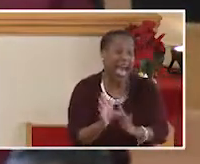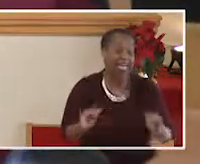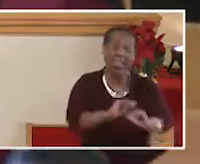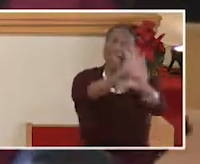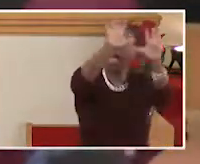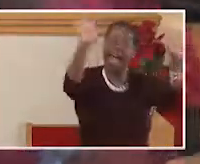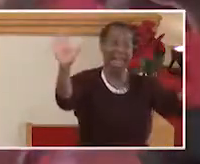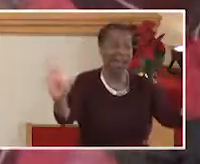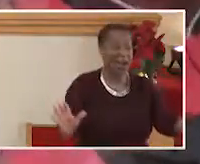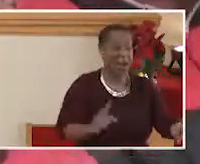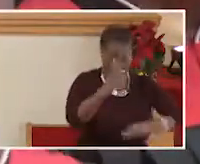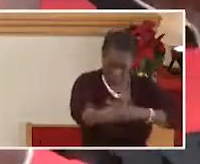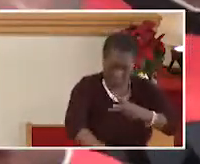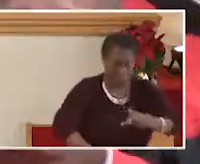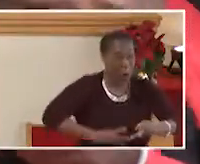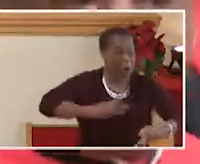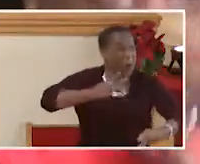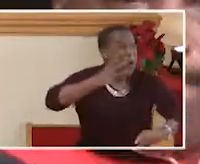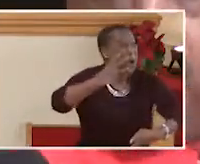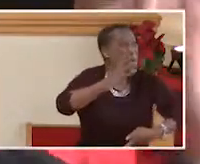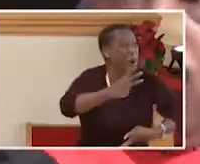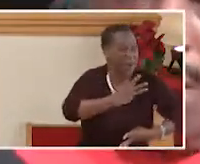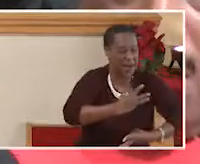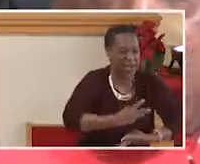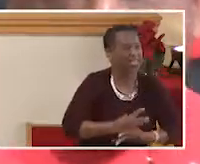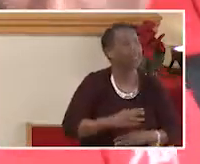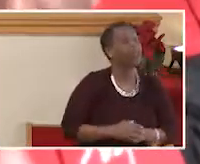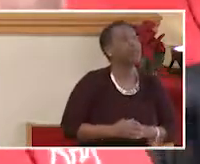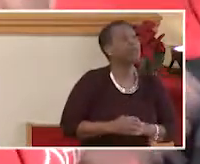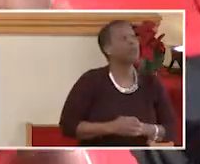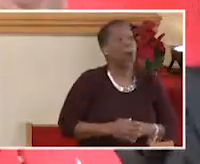Why don't you say that chorus one more time?